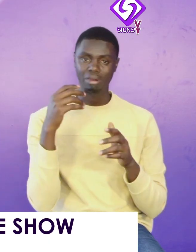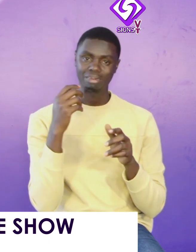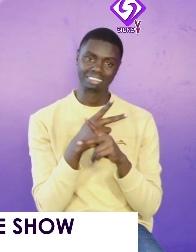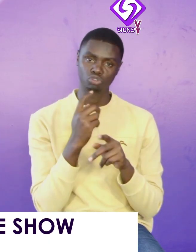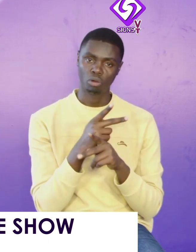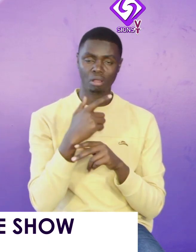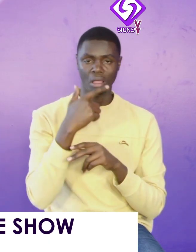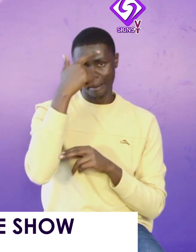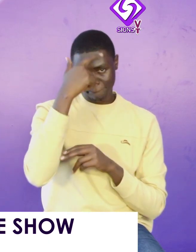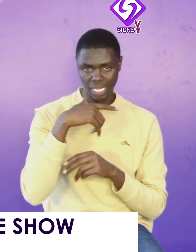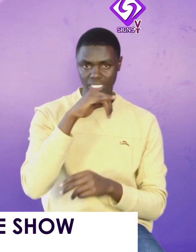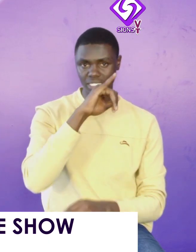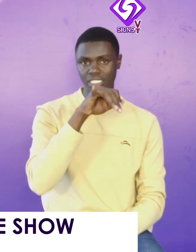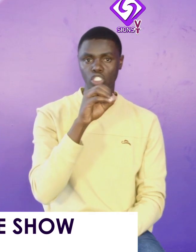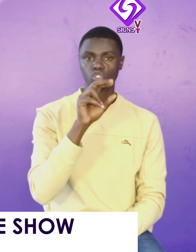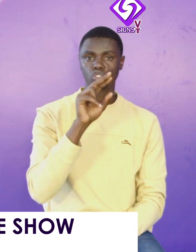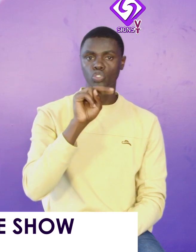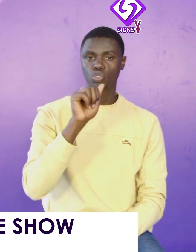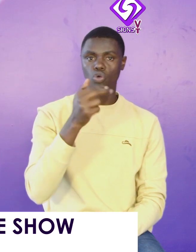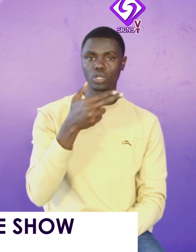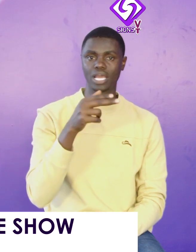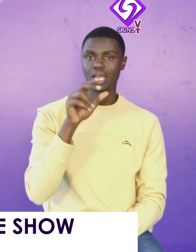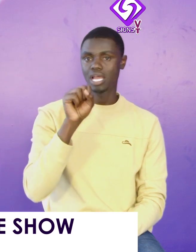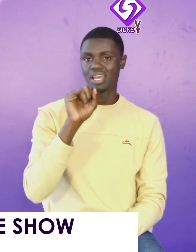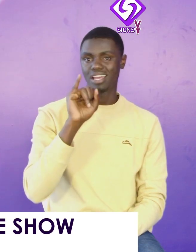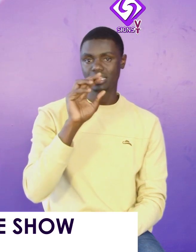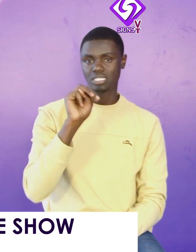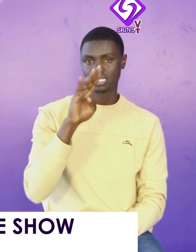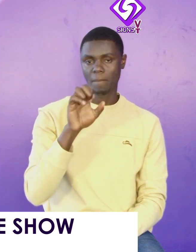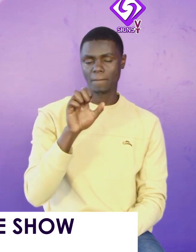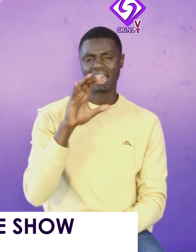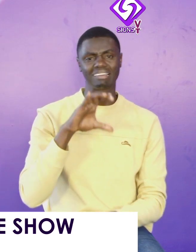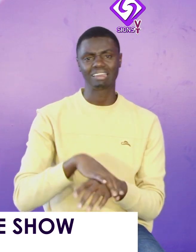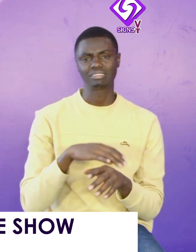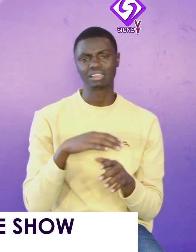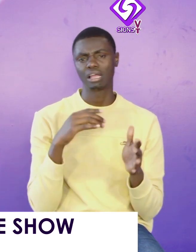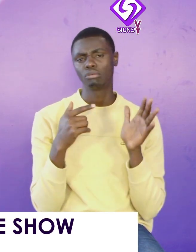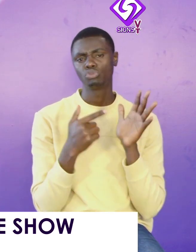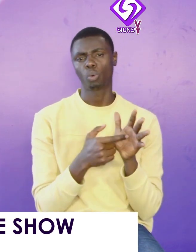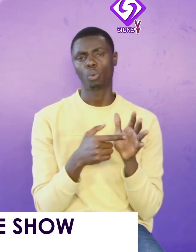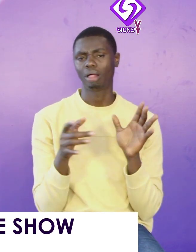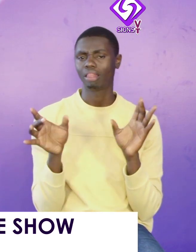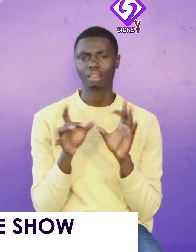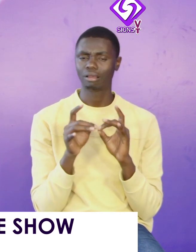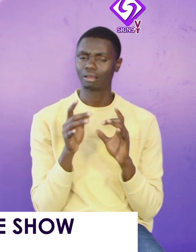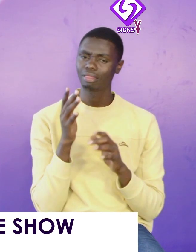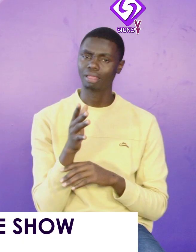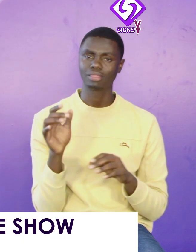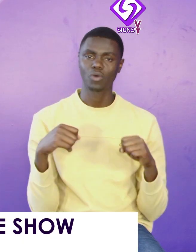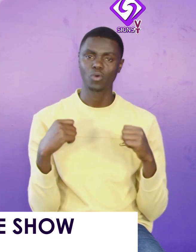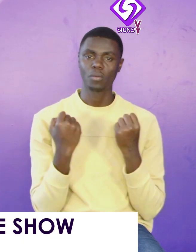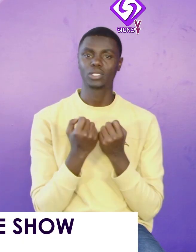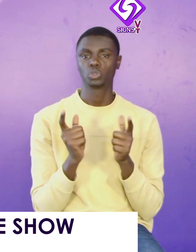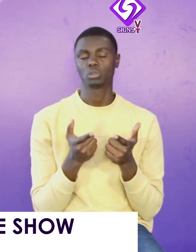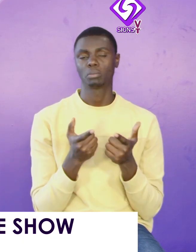Simba. Just get some tips there. Get the shows in there. There are links I've placed on my social handles. You